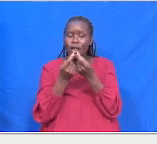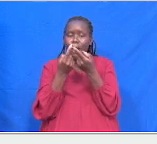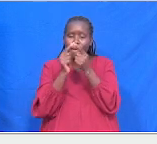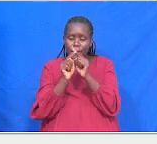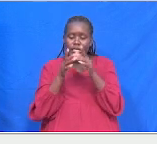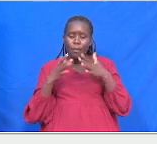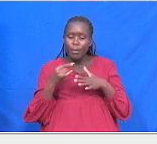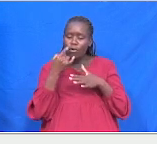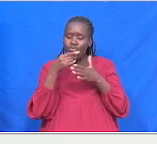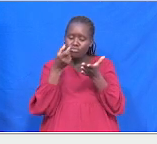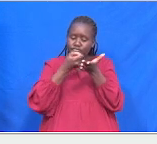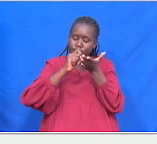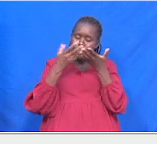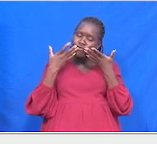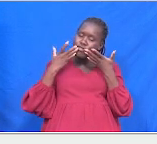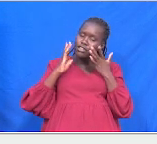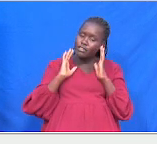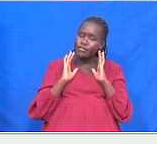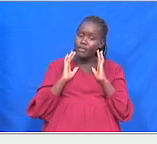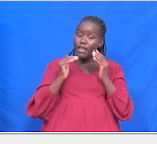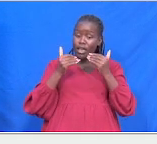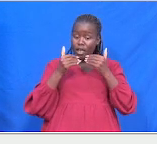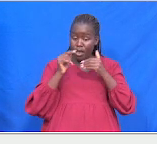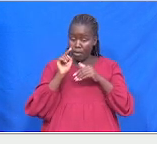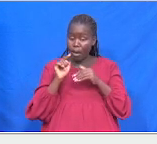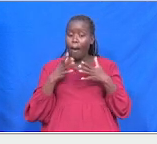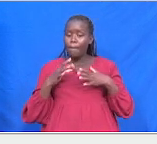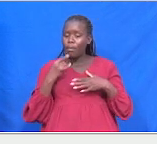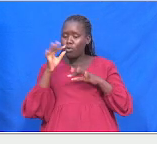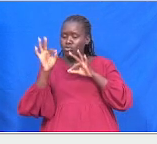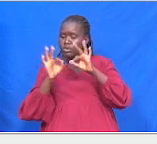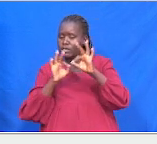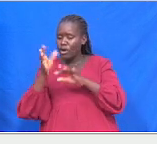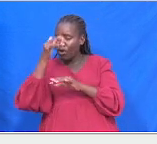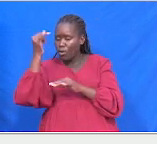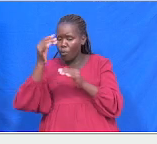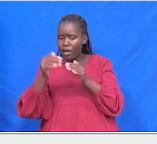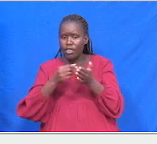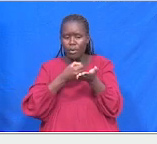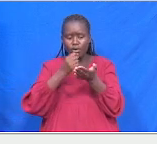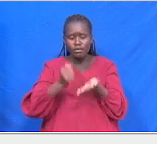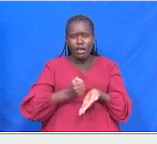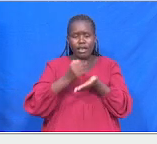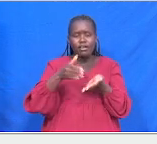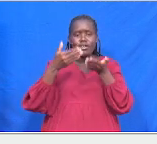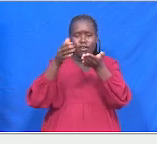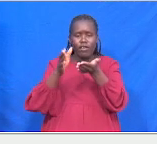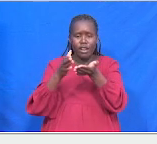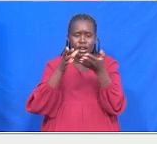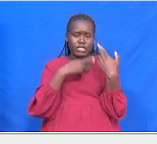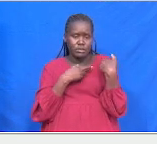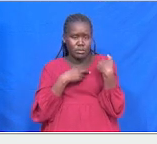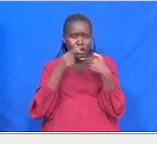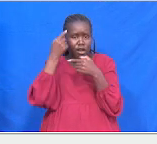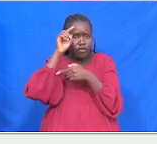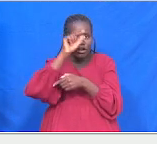append these signatures are the ones who should explain why they were signing things for their regions only. Yet they